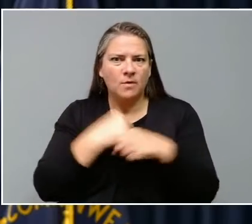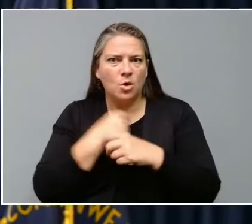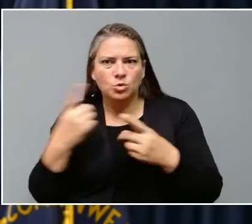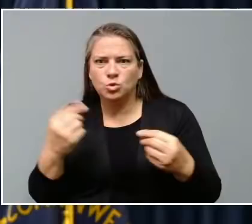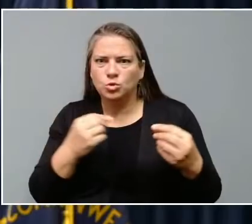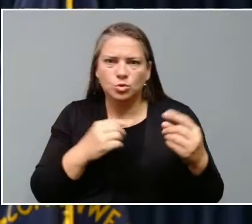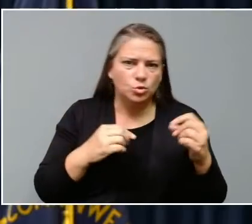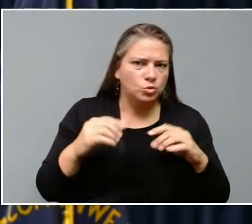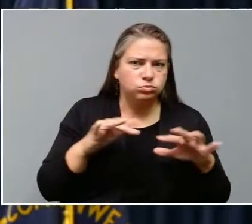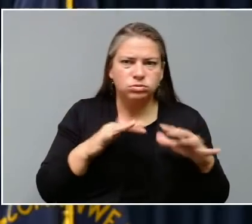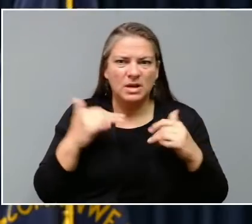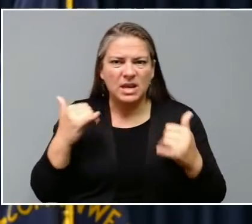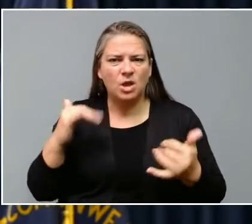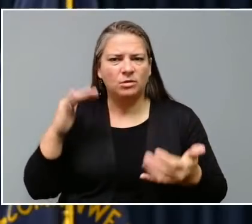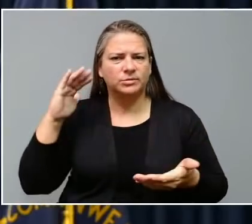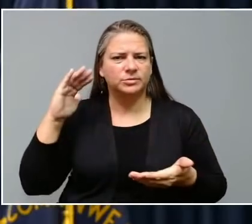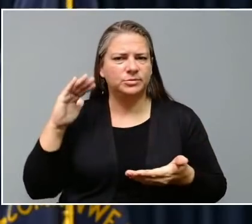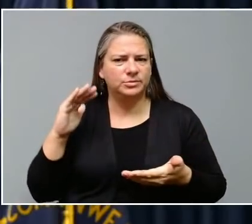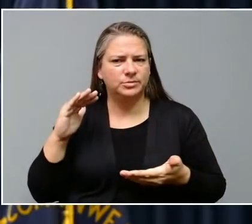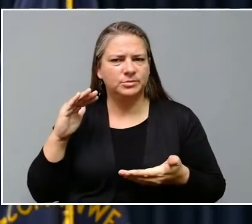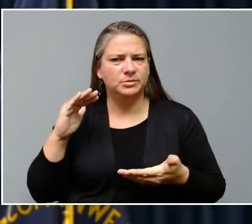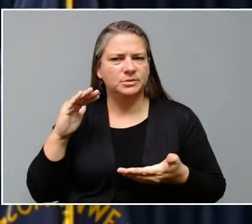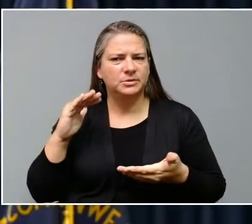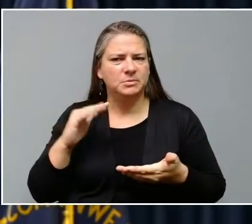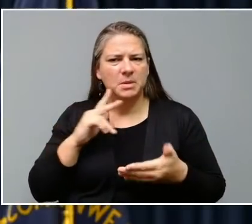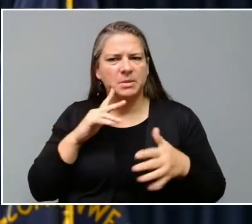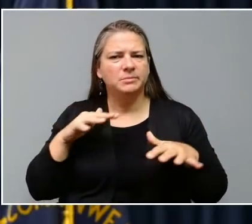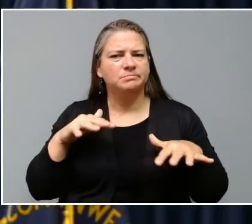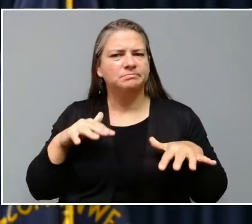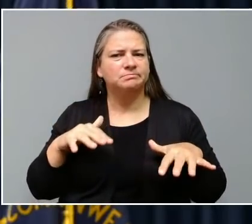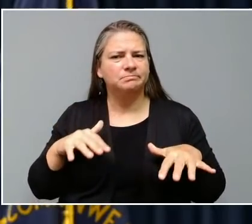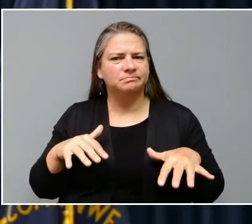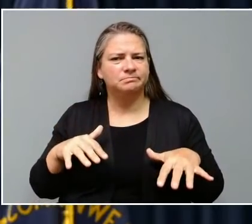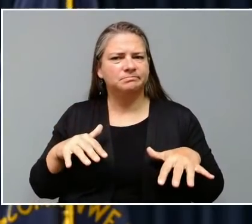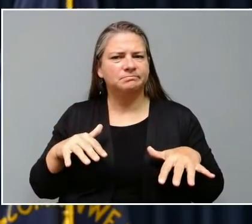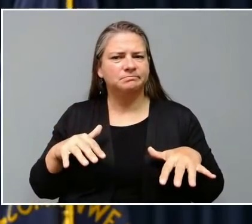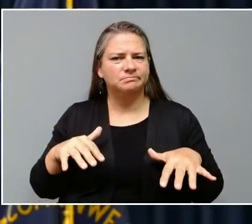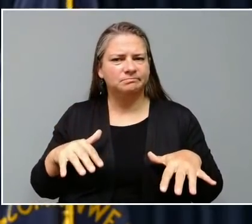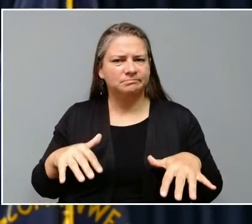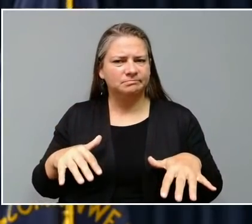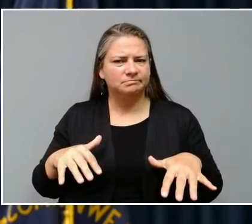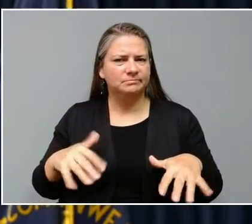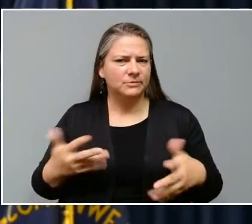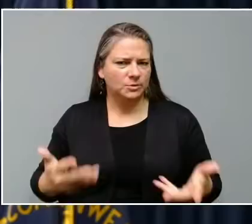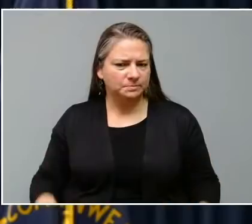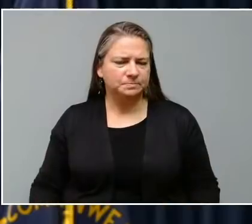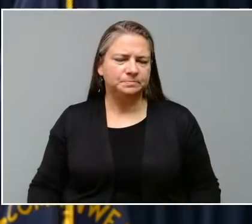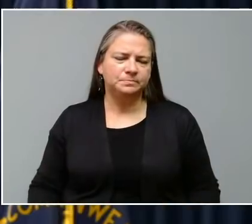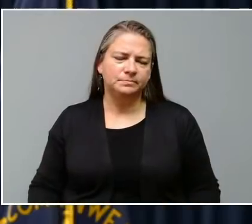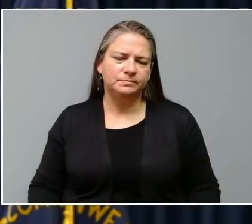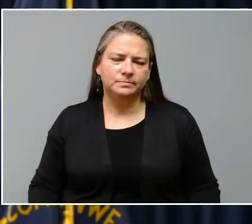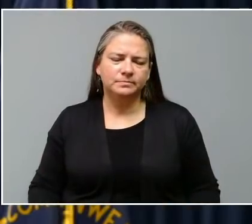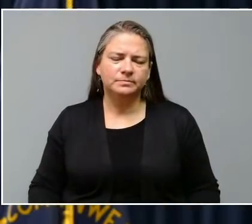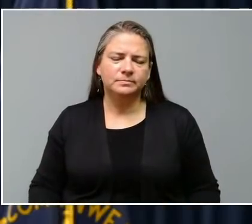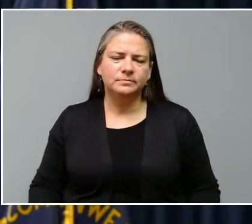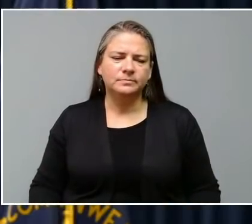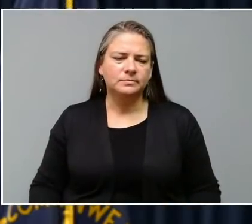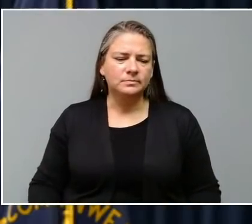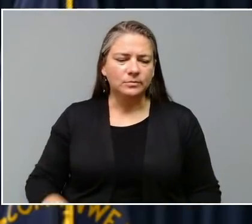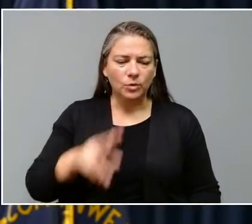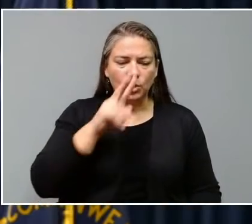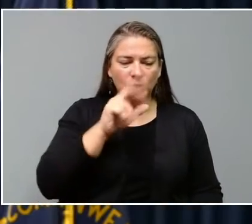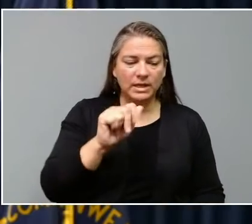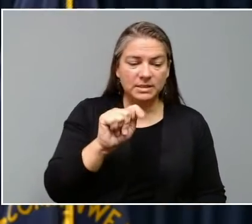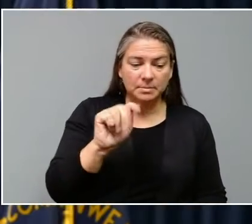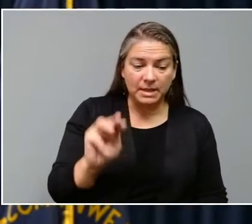variant less powerful. Let's also, again, look at something we did on Monday, and